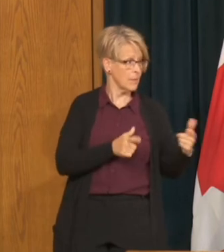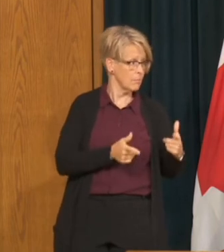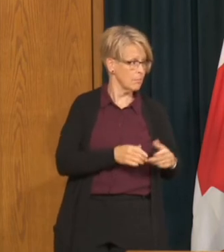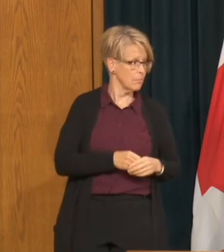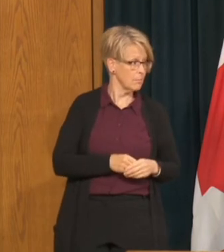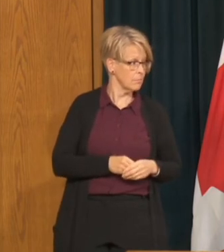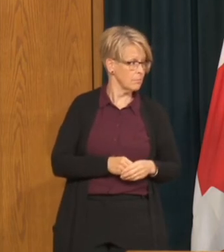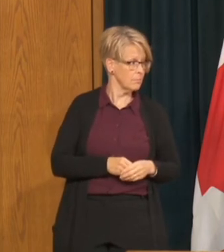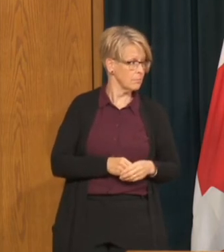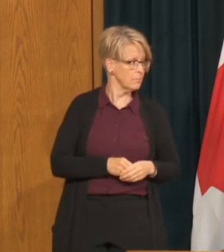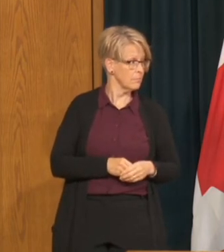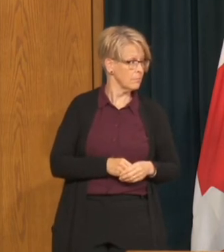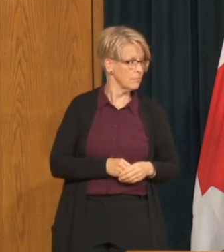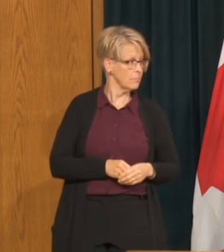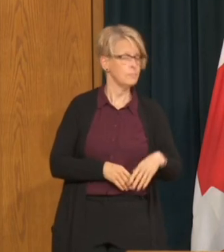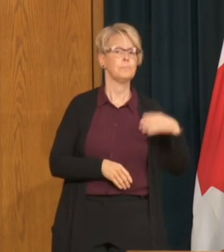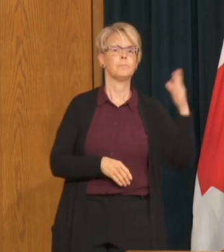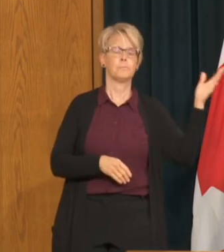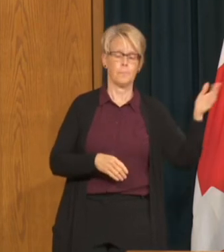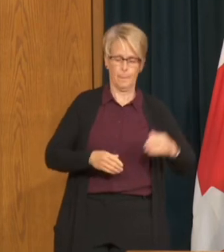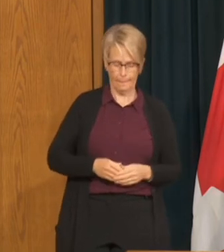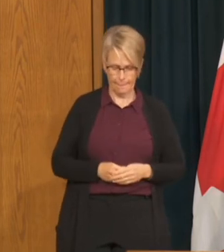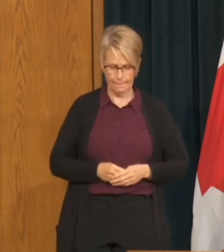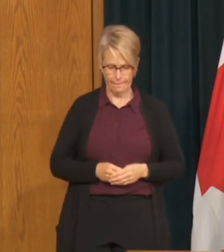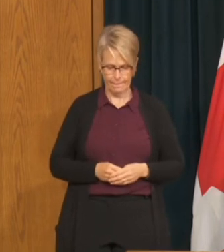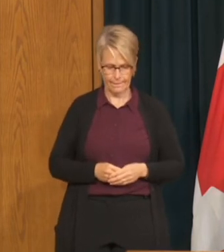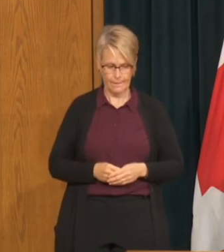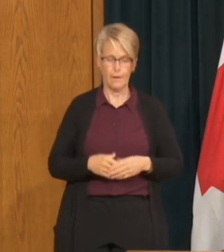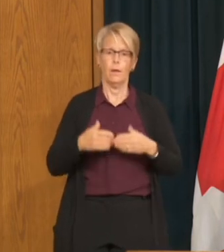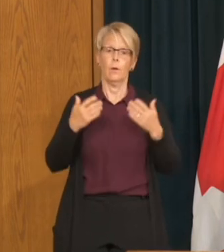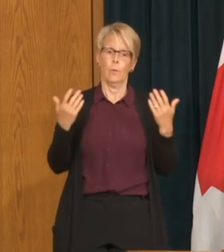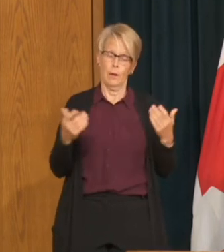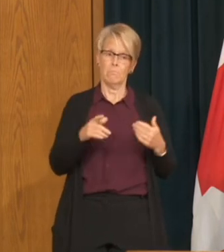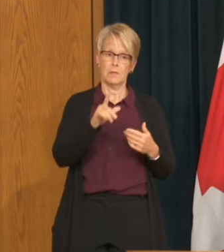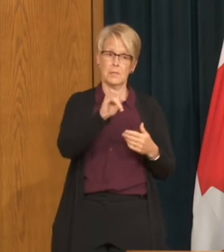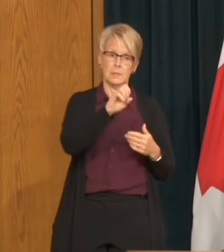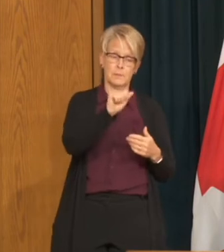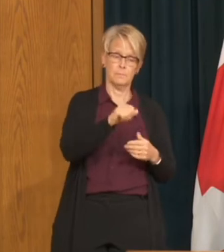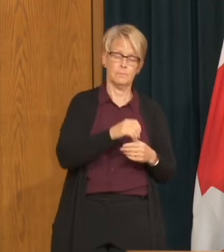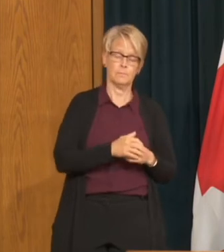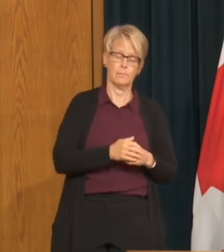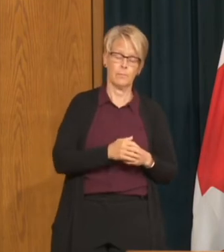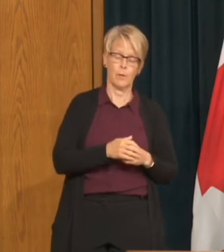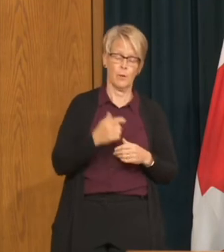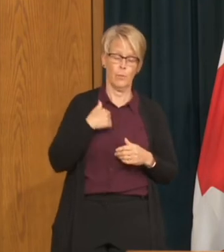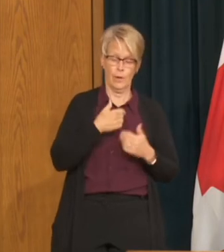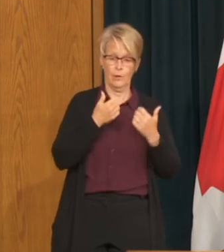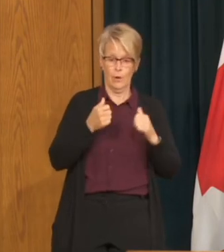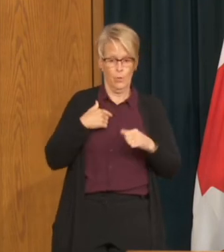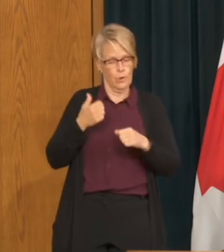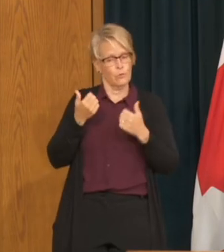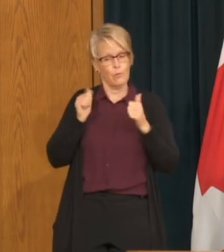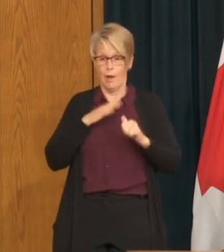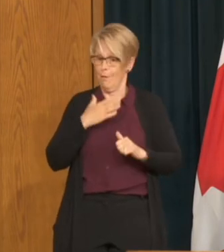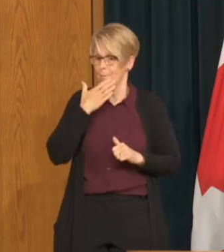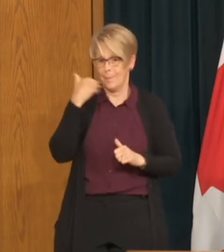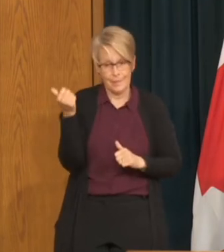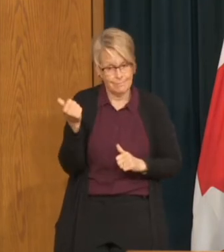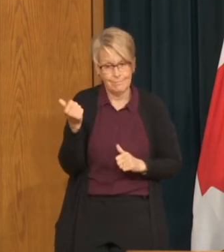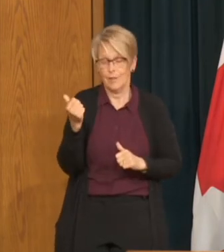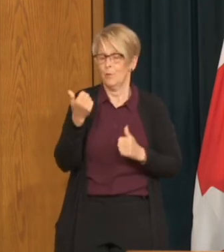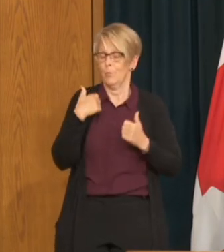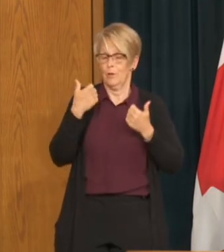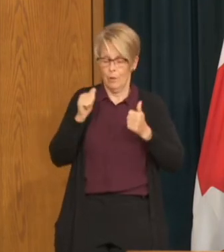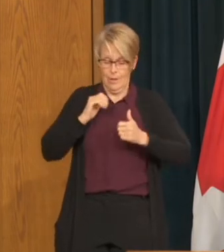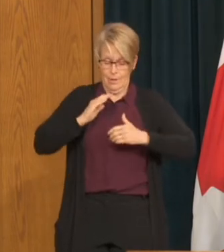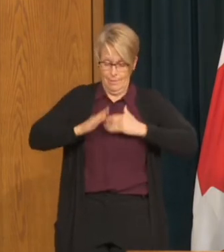Yeah, go ahead. Well, Lisa, what we say is we're working as hard as we can as